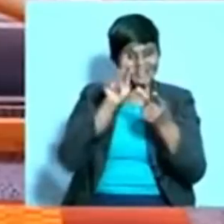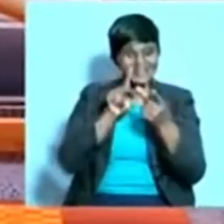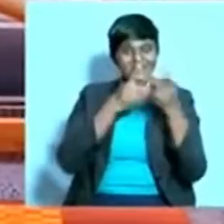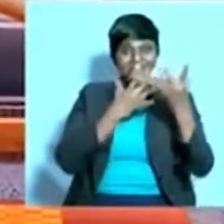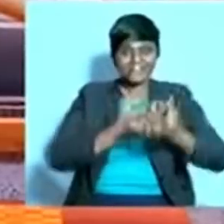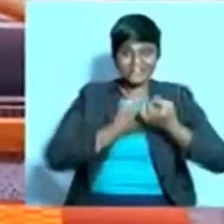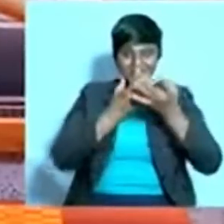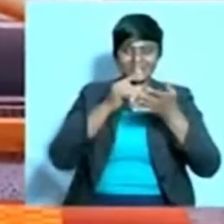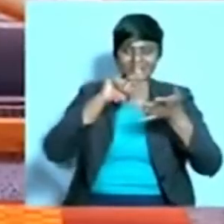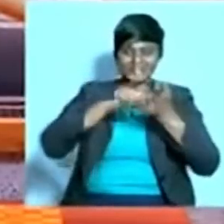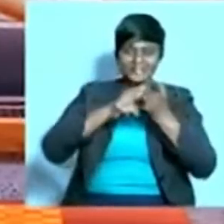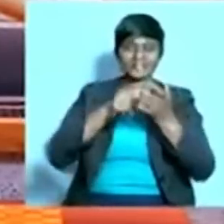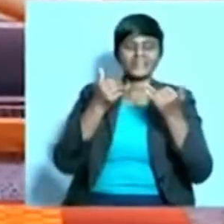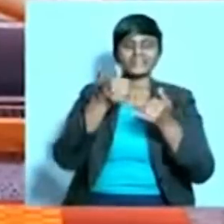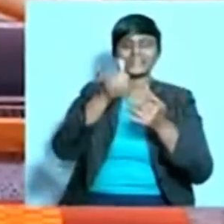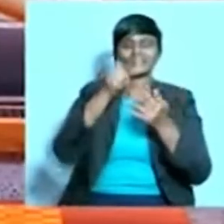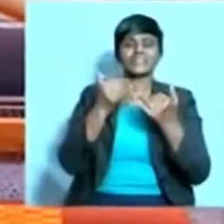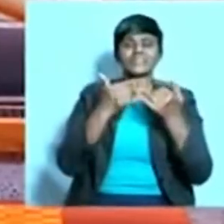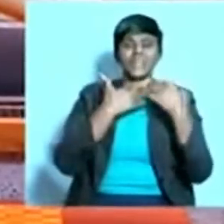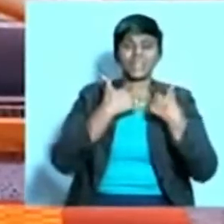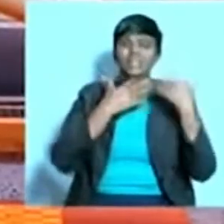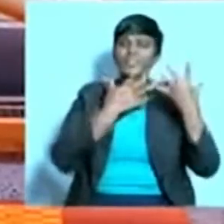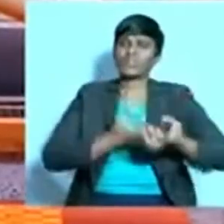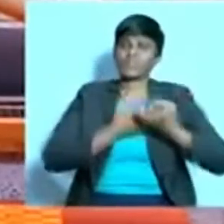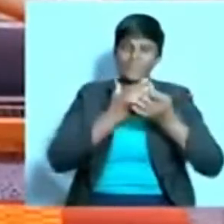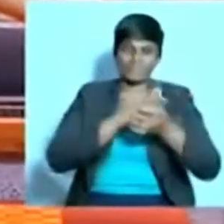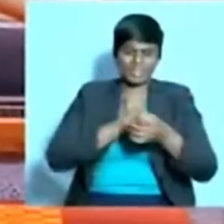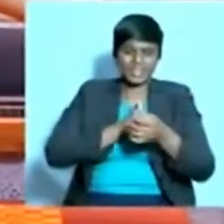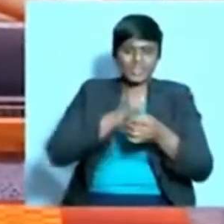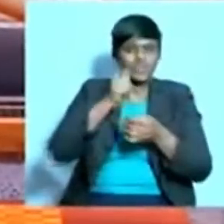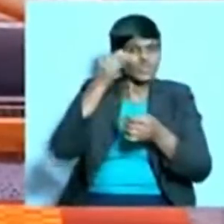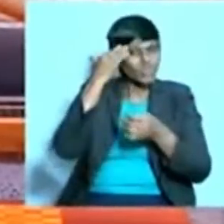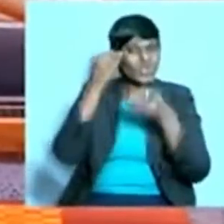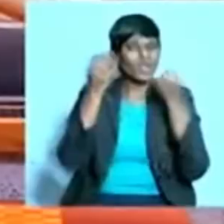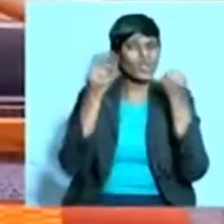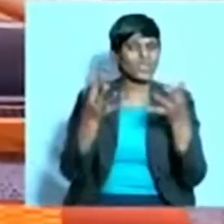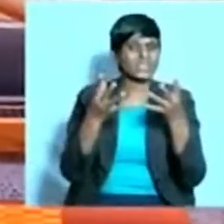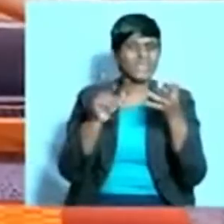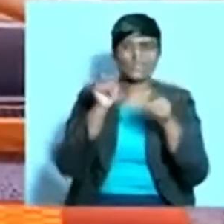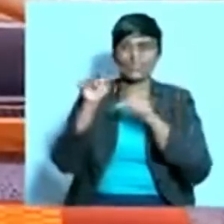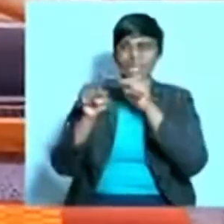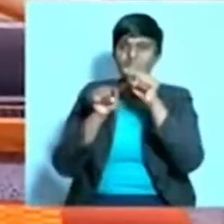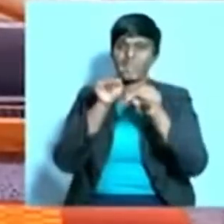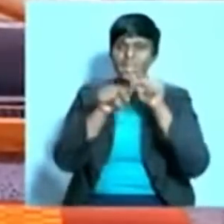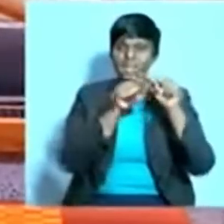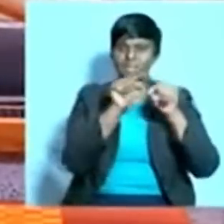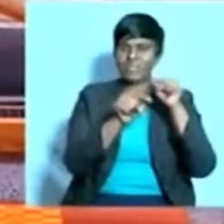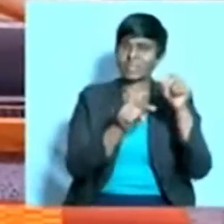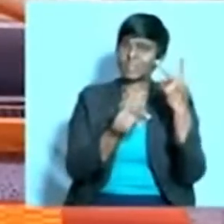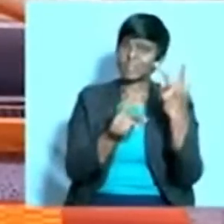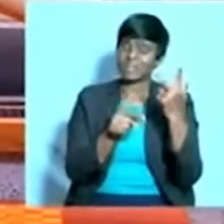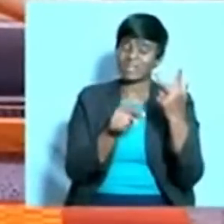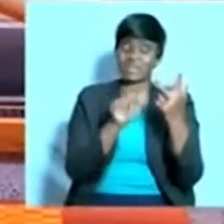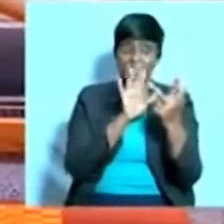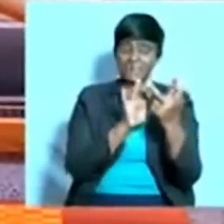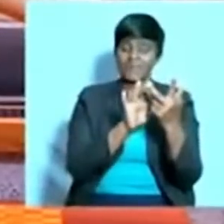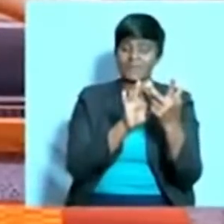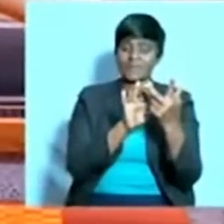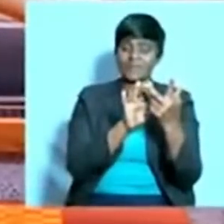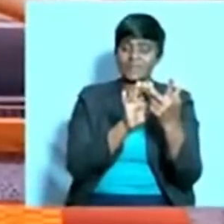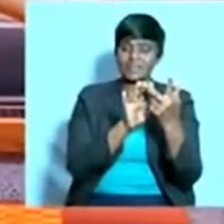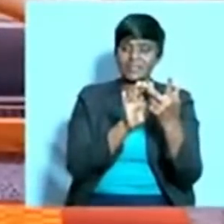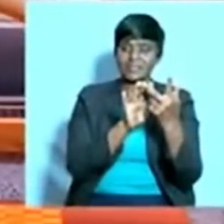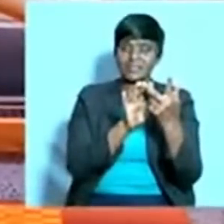a point of order. Now you have raised, I don't know how many points of order, there are about 3. As